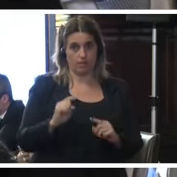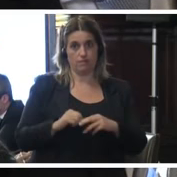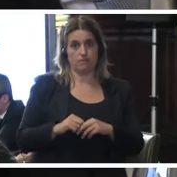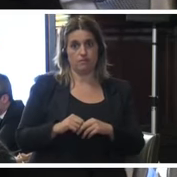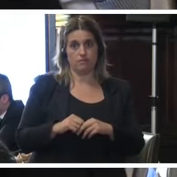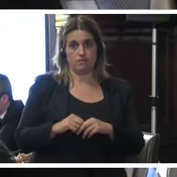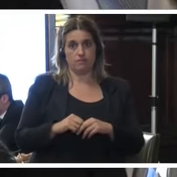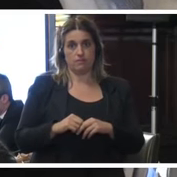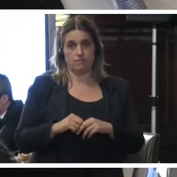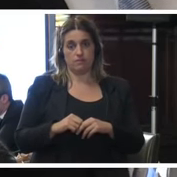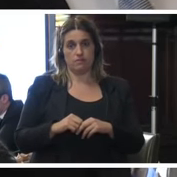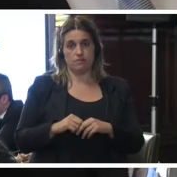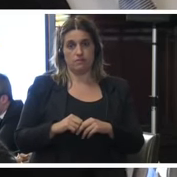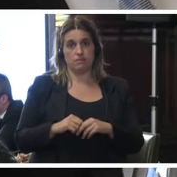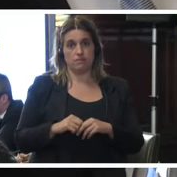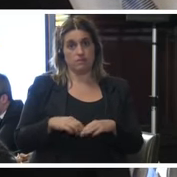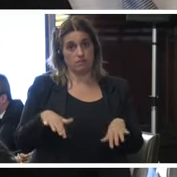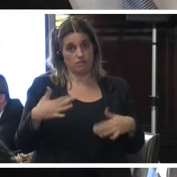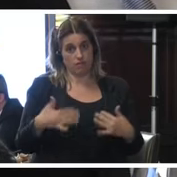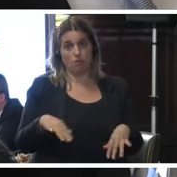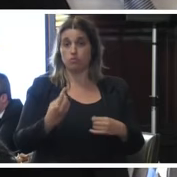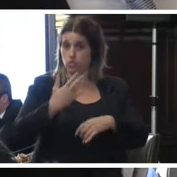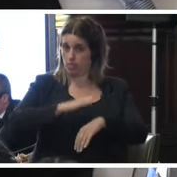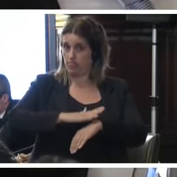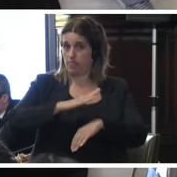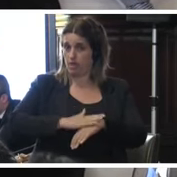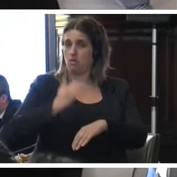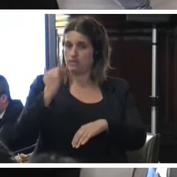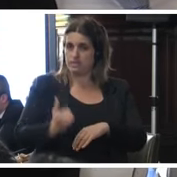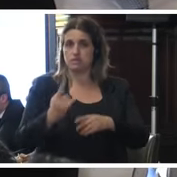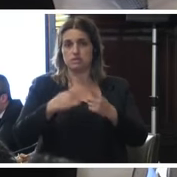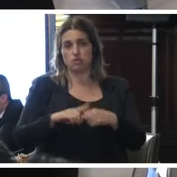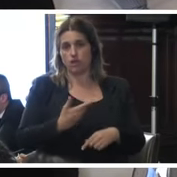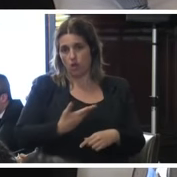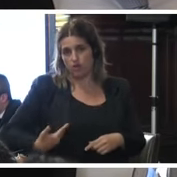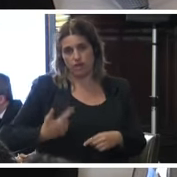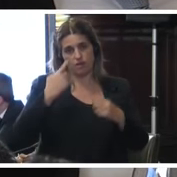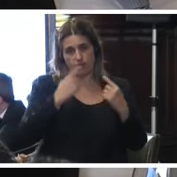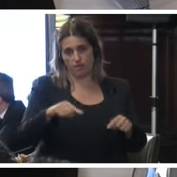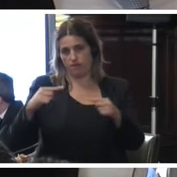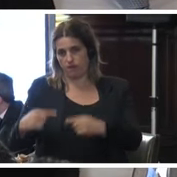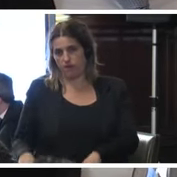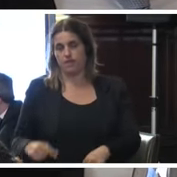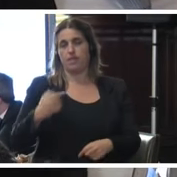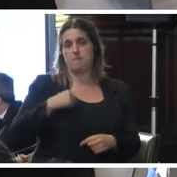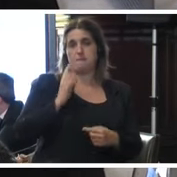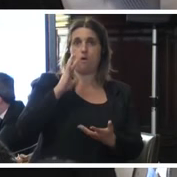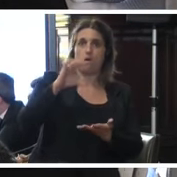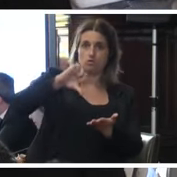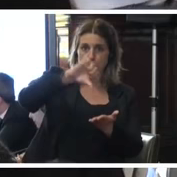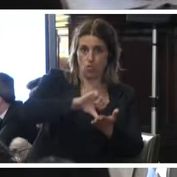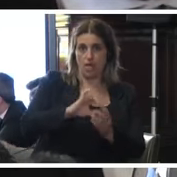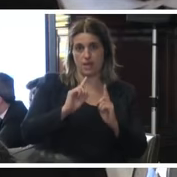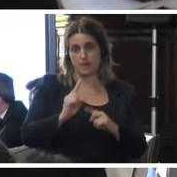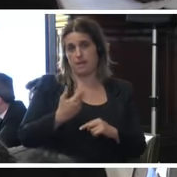much time from our governments, both federal and state governments. A number of issues have been raised.